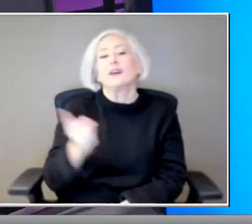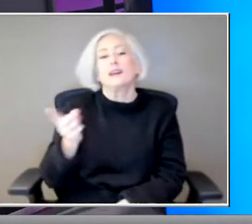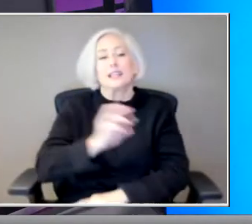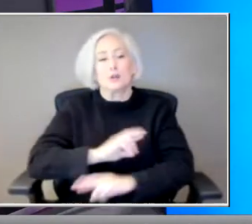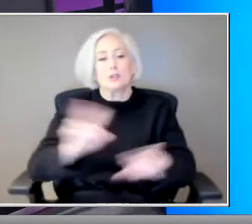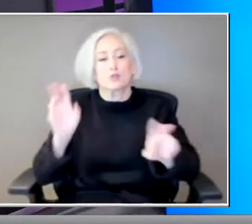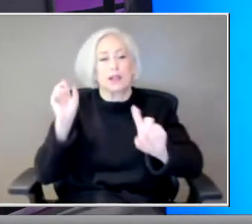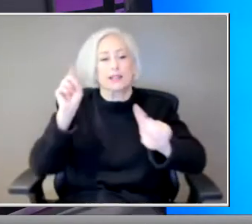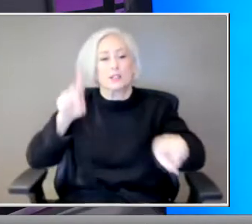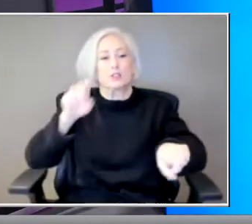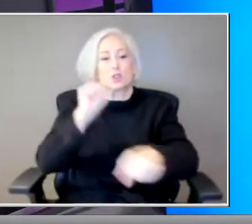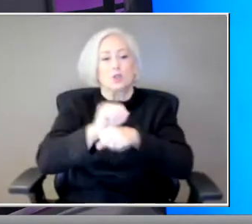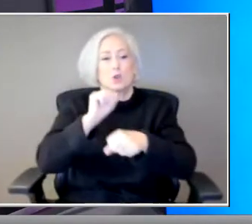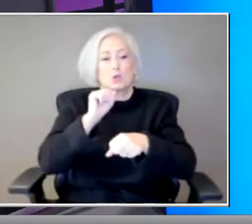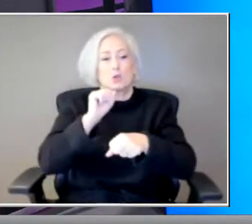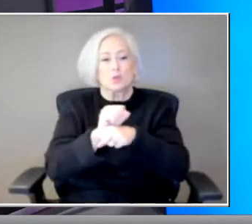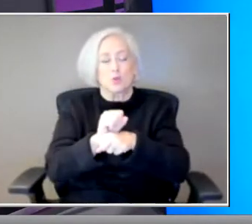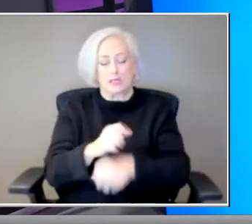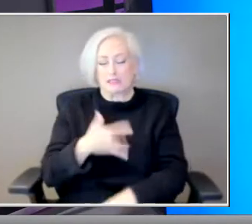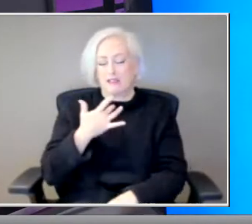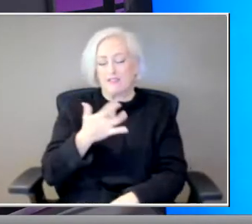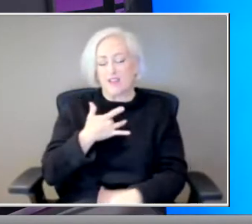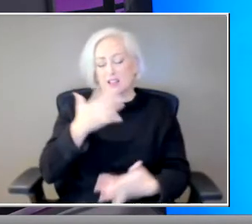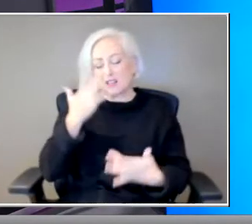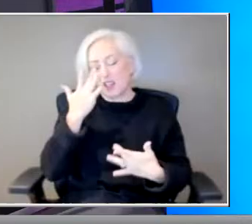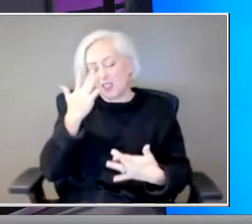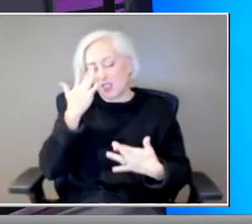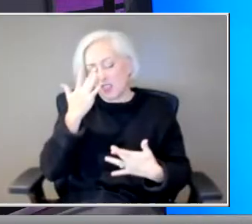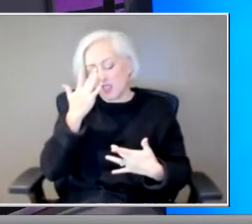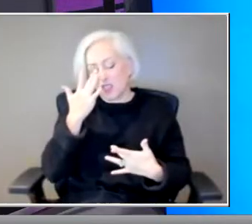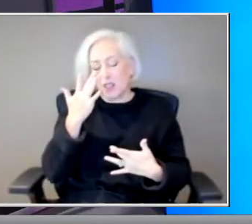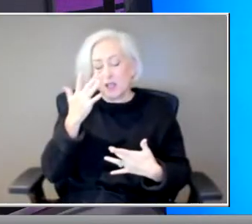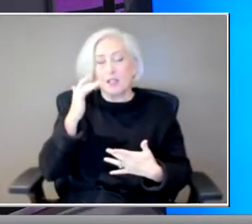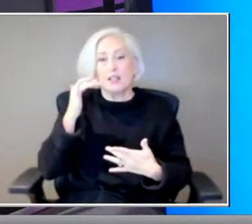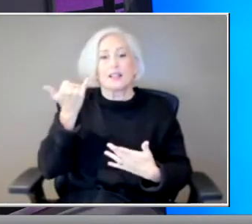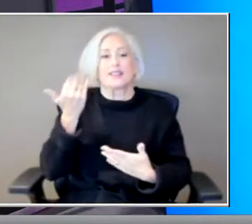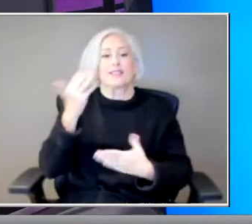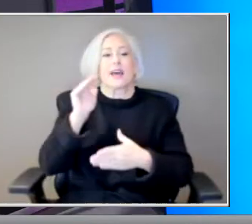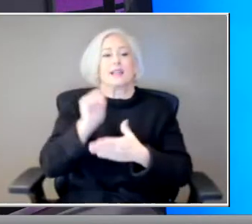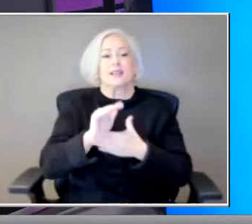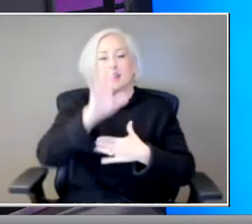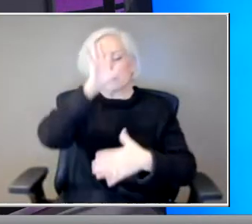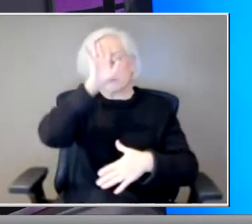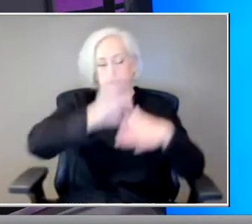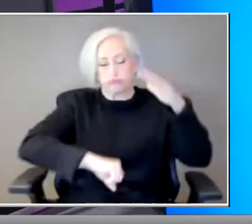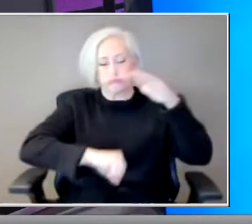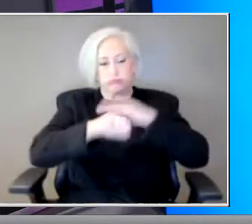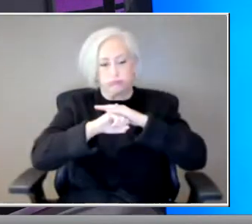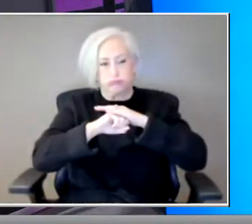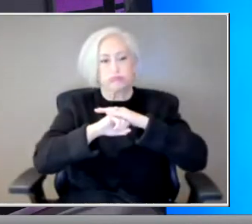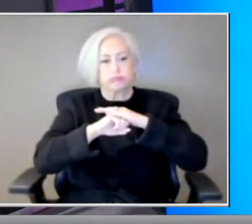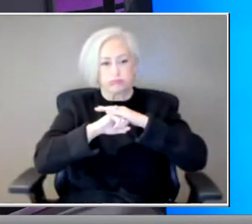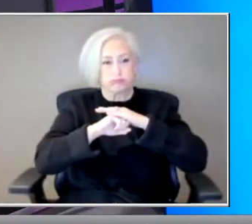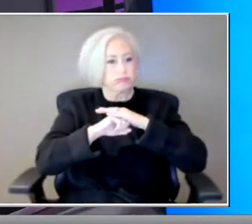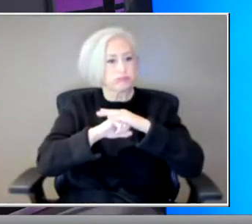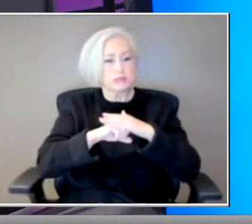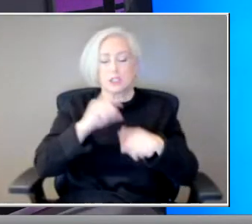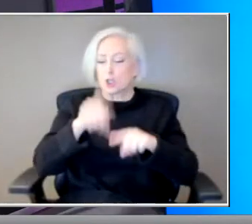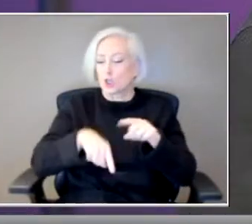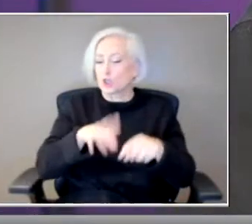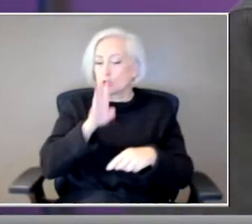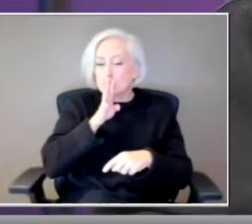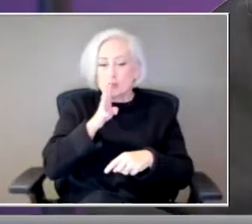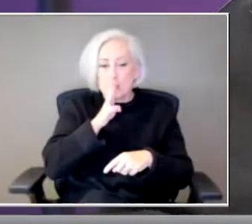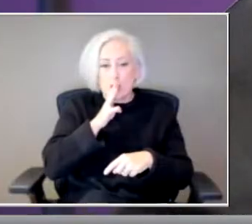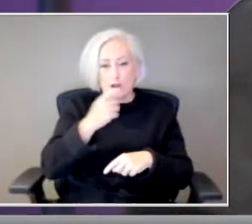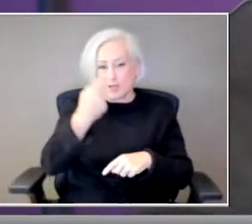and he didn't feel good that day before, and then that night he had his major stroke. And he couldn't talk, his brain didn't work